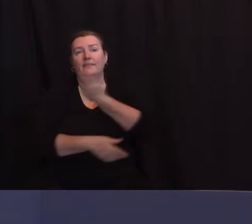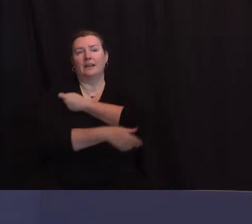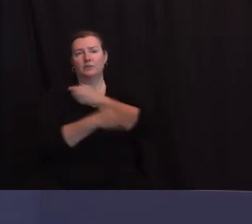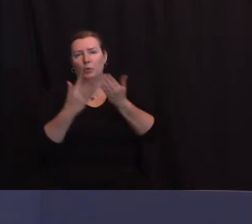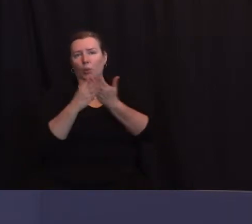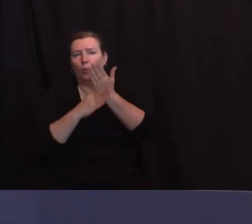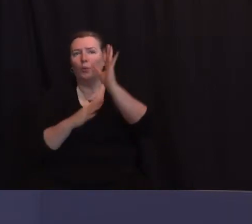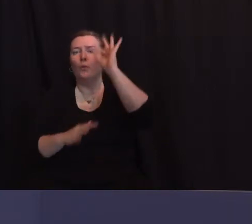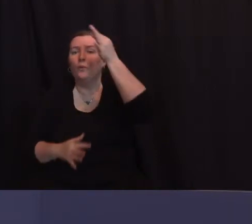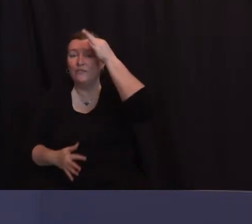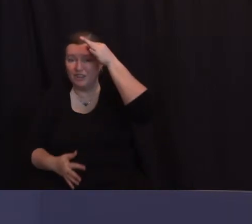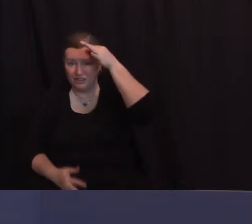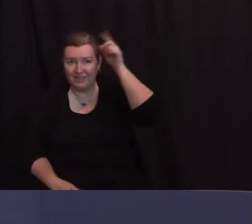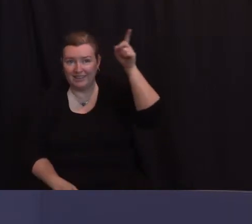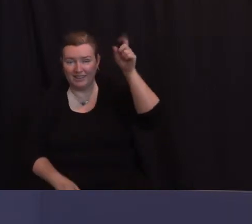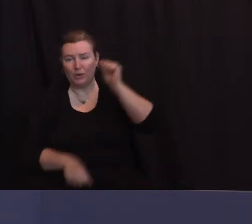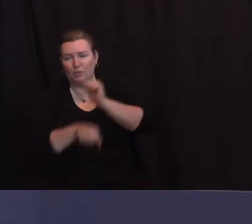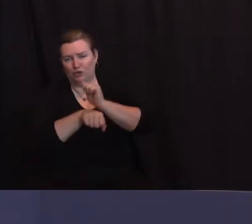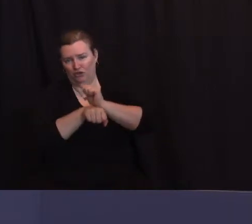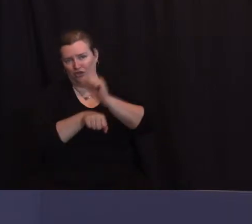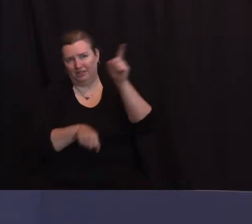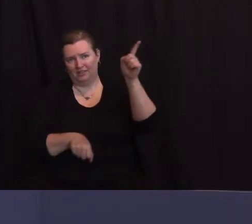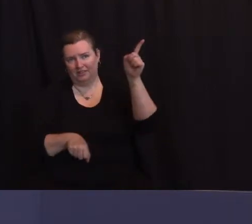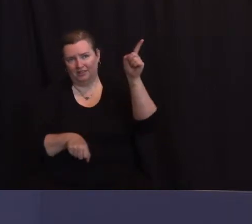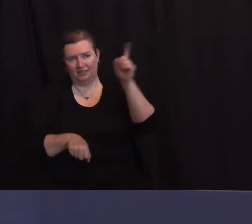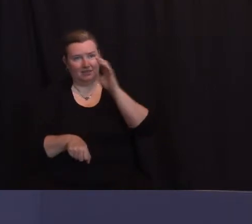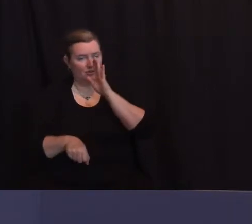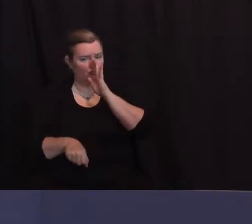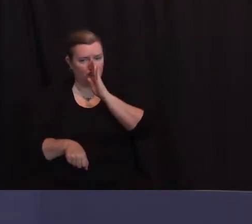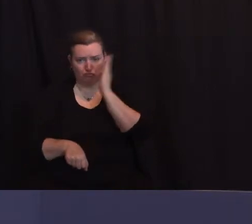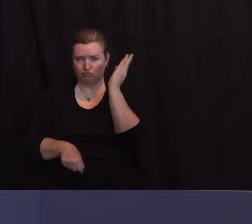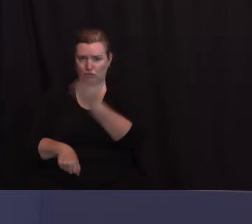direct channel from the federal government.